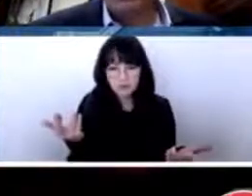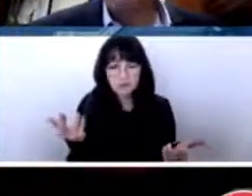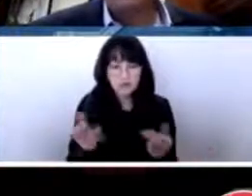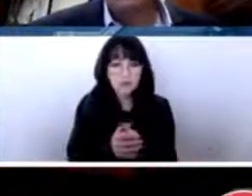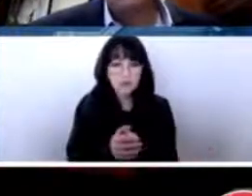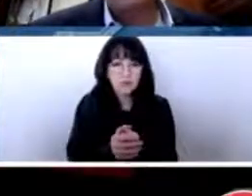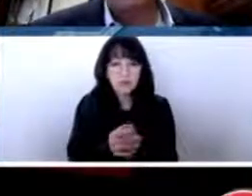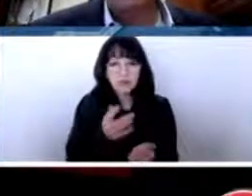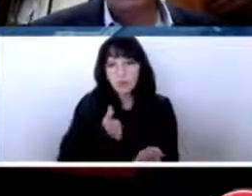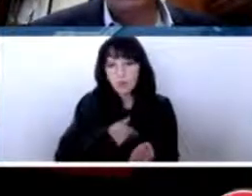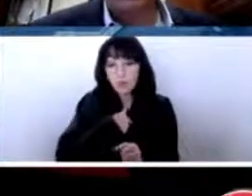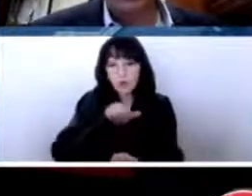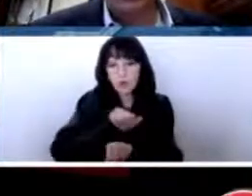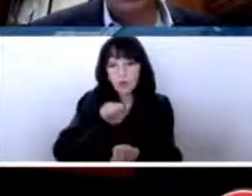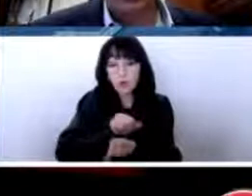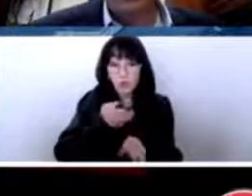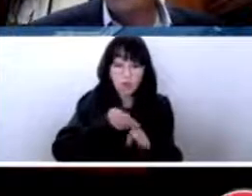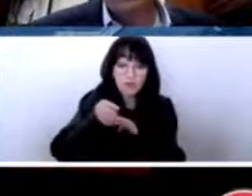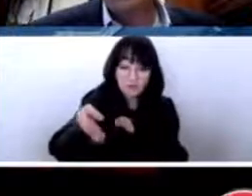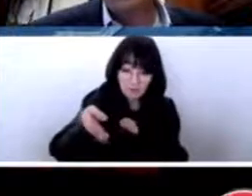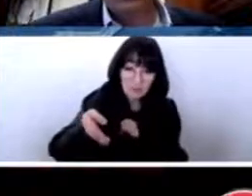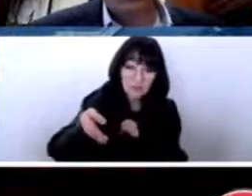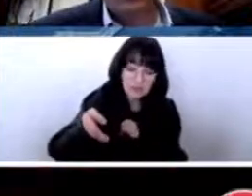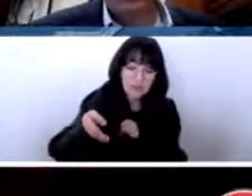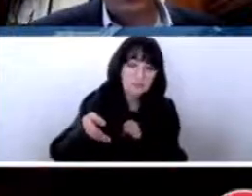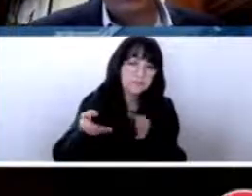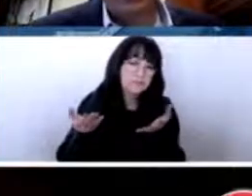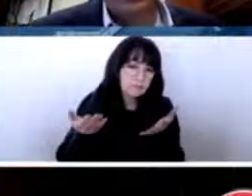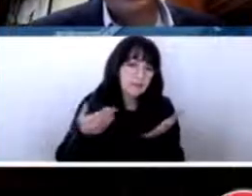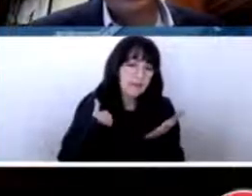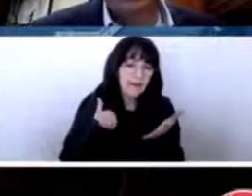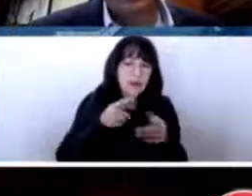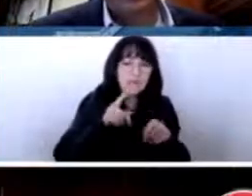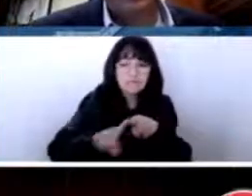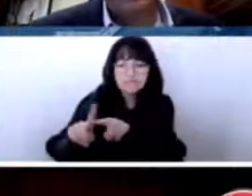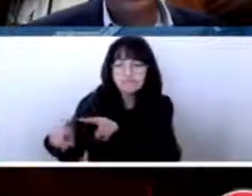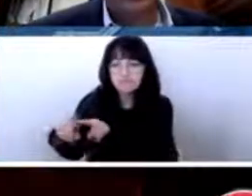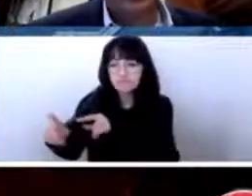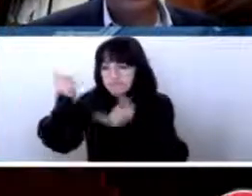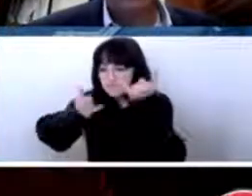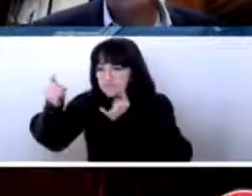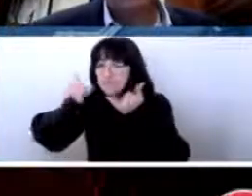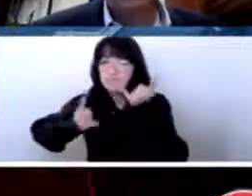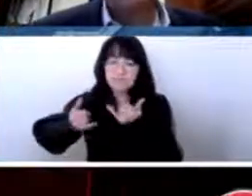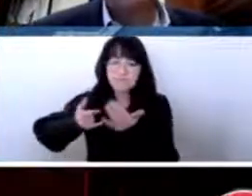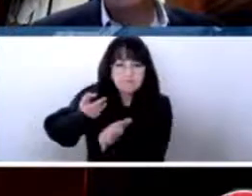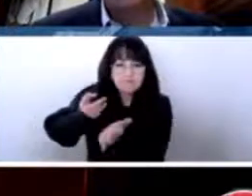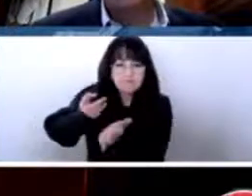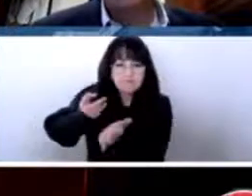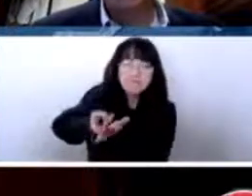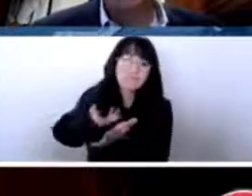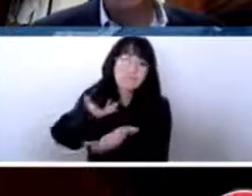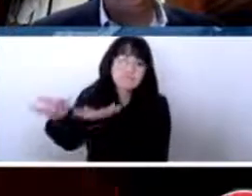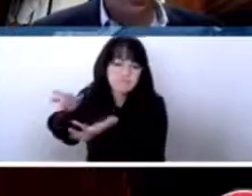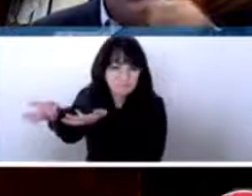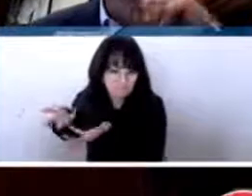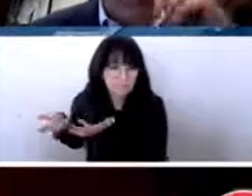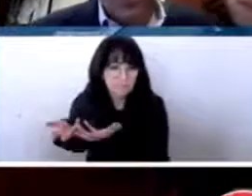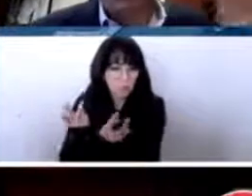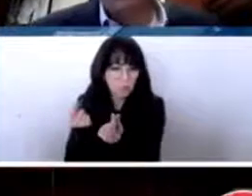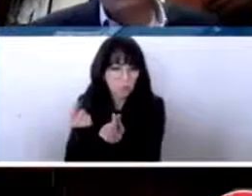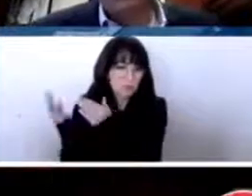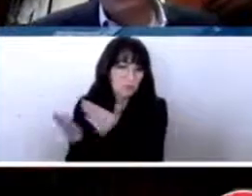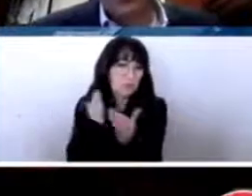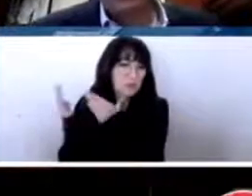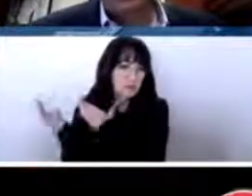that right now, but doing a bunch of informational calls and stuff like that to see where they could go. So next slide, please.